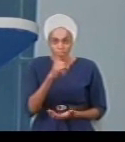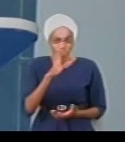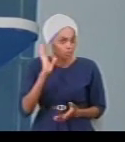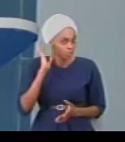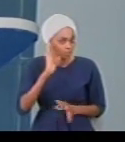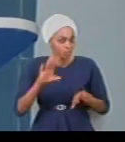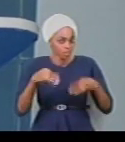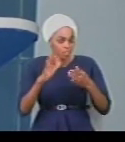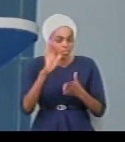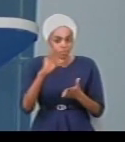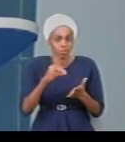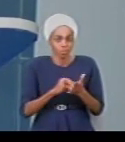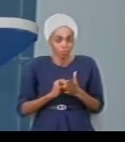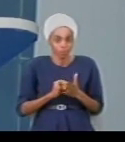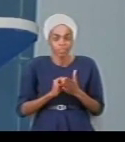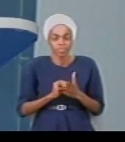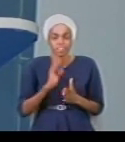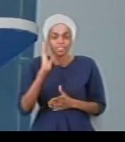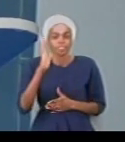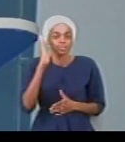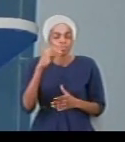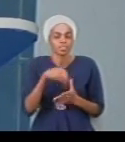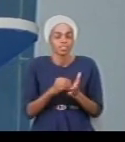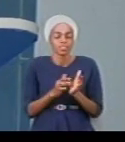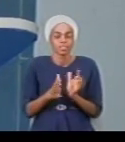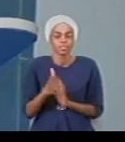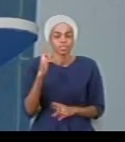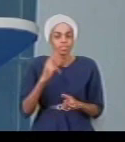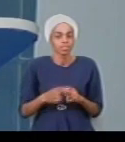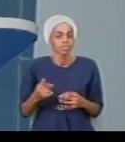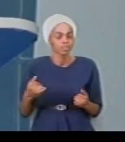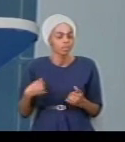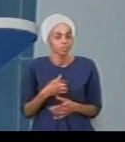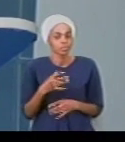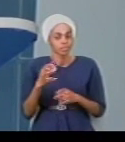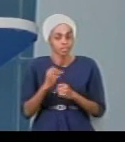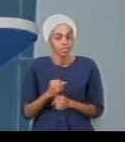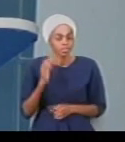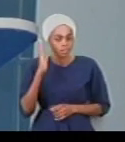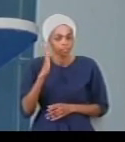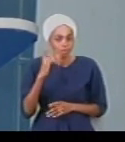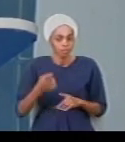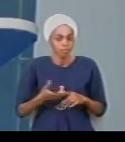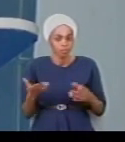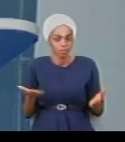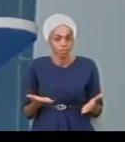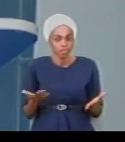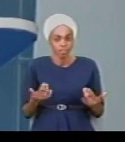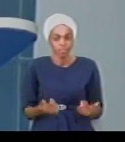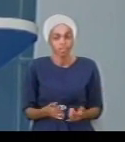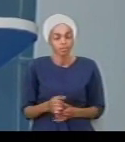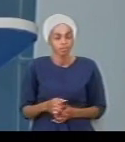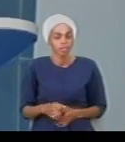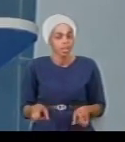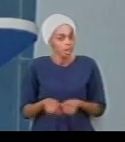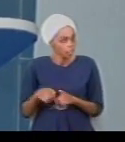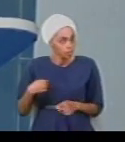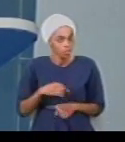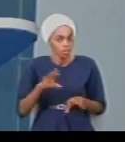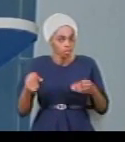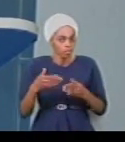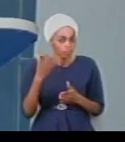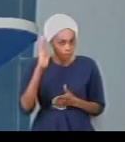testimony from the Alpha location now. But while that is going on, check your body. No sickness can follow you home